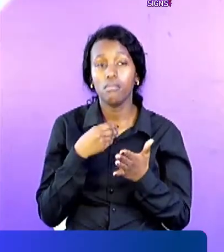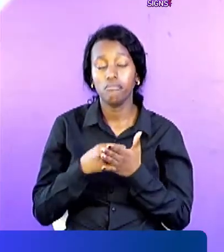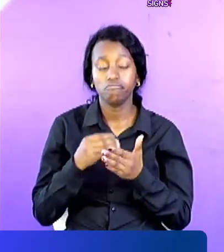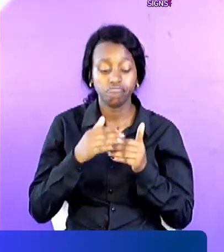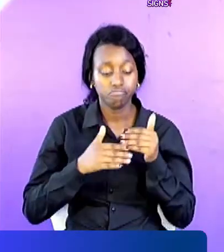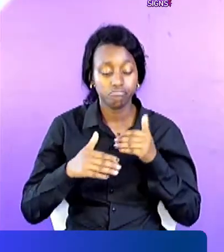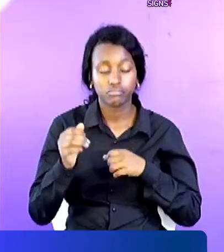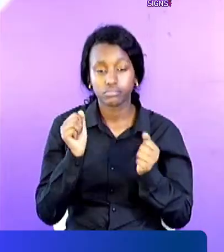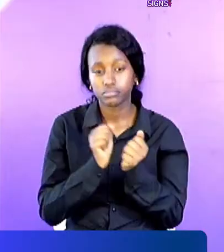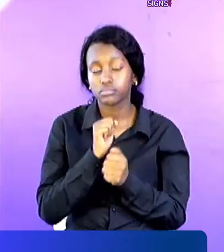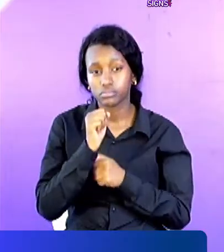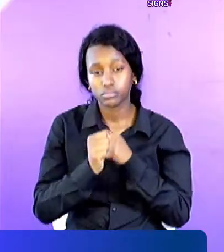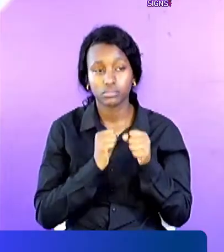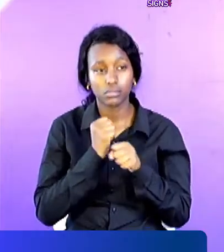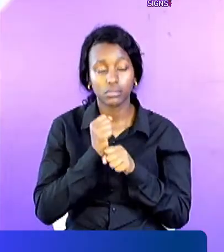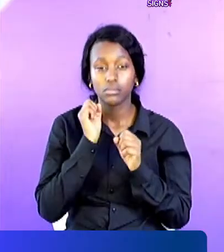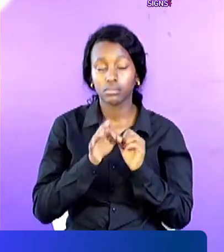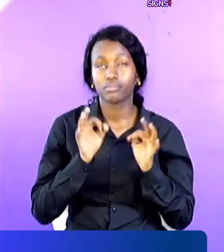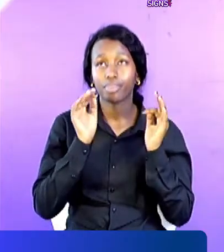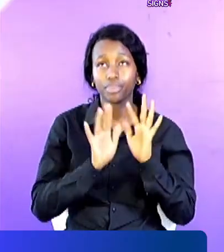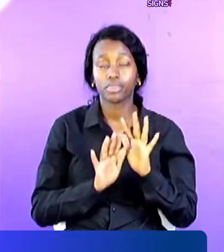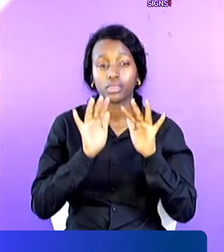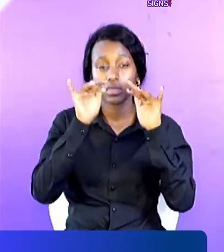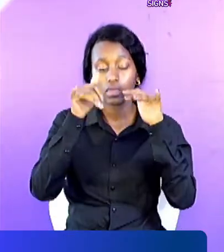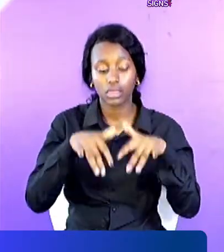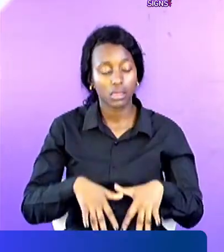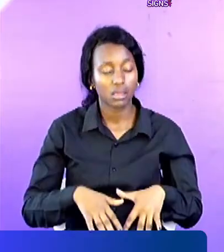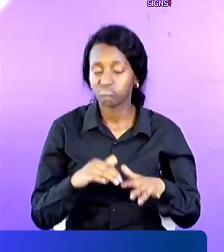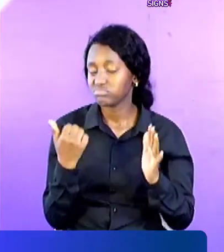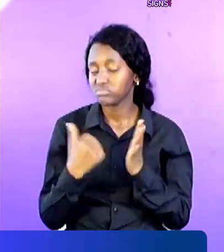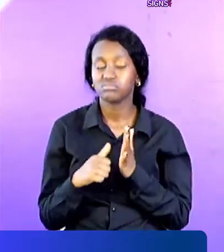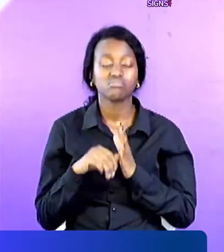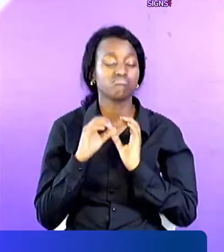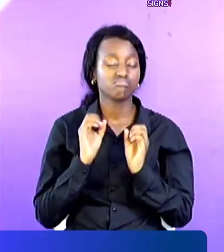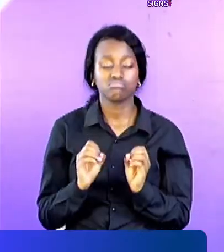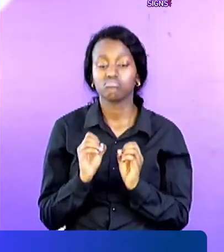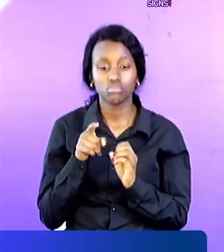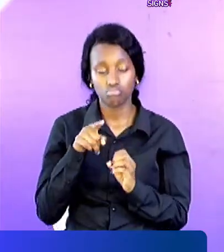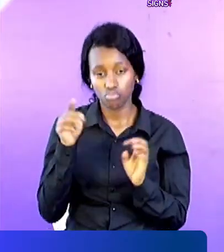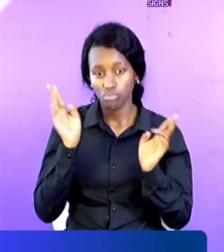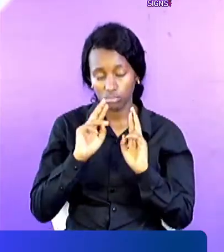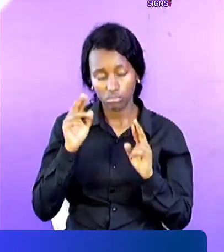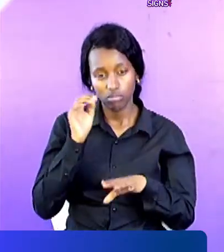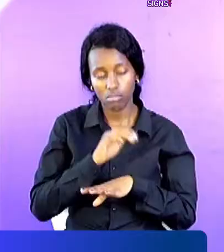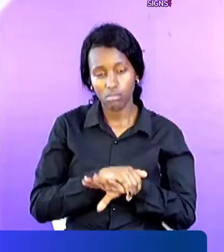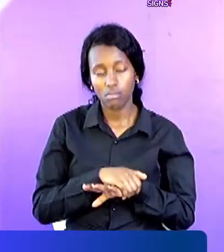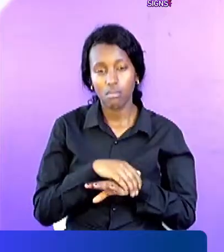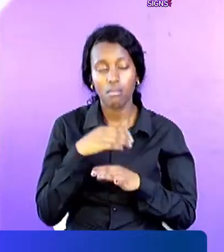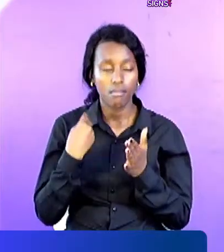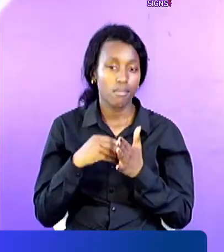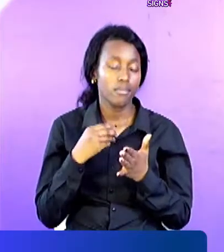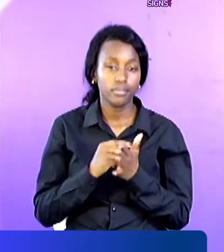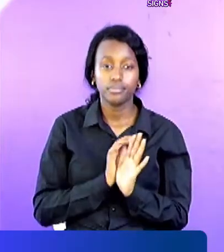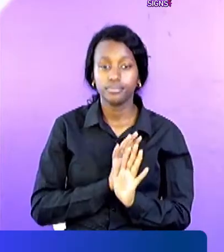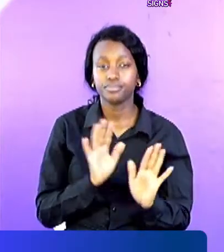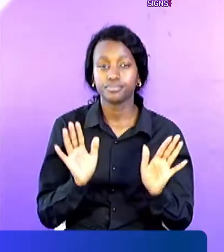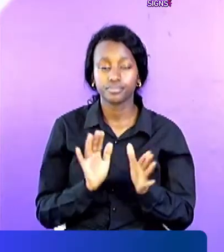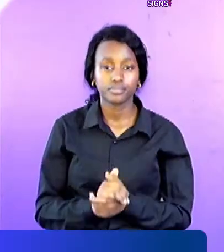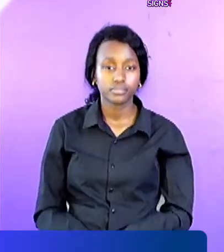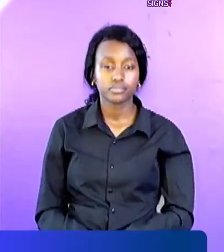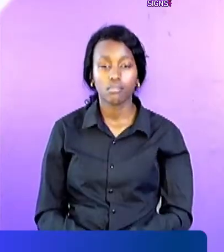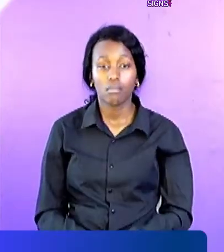fluctuates up or down, no problem. So that is now the major risk that people don't understand. Yeah. But let's flip the coin,